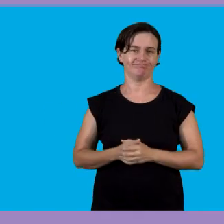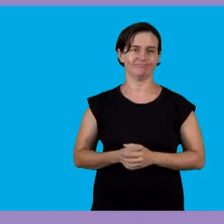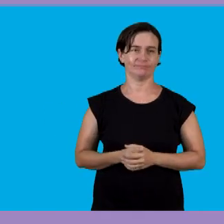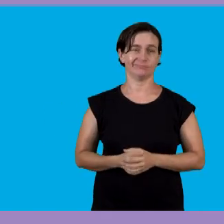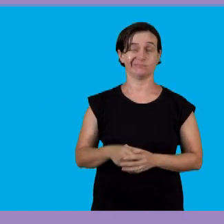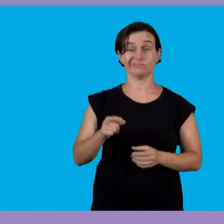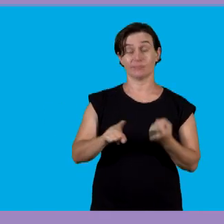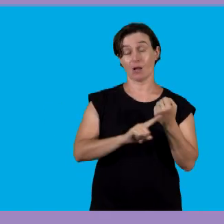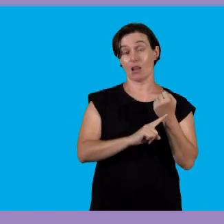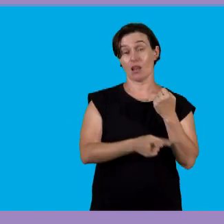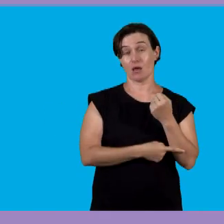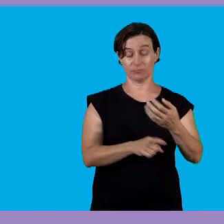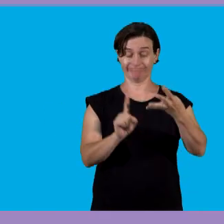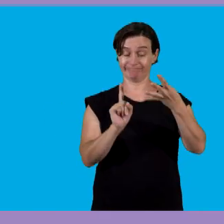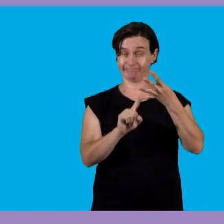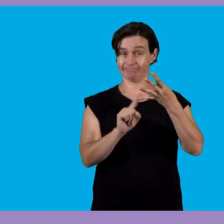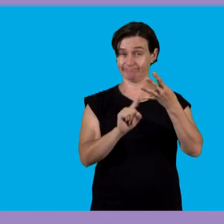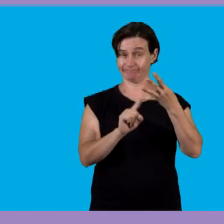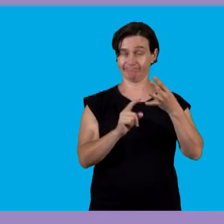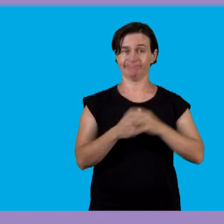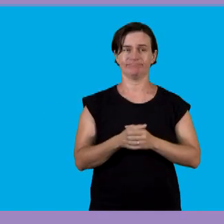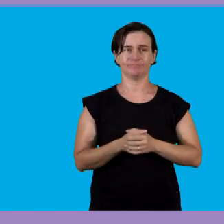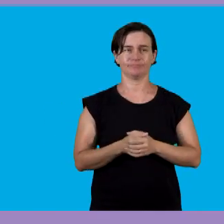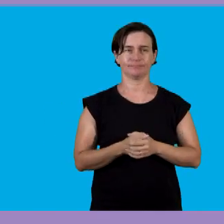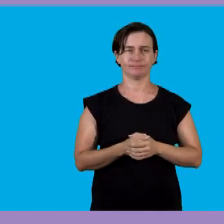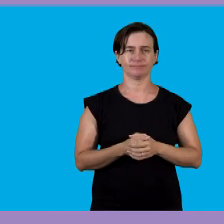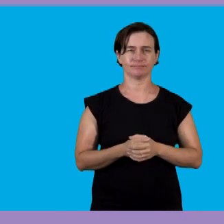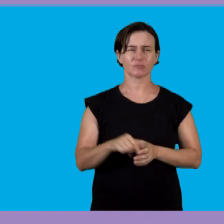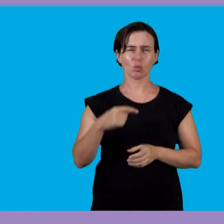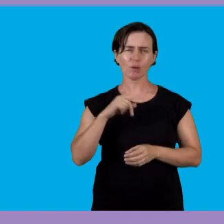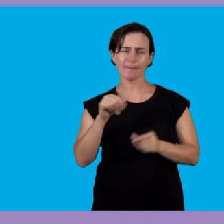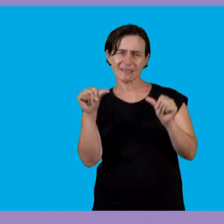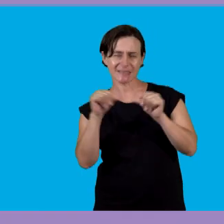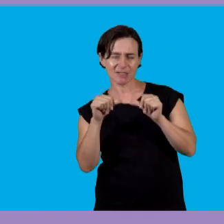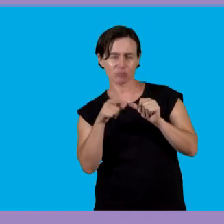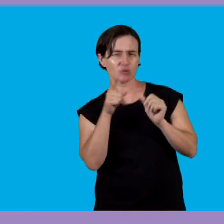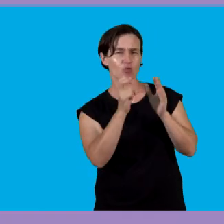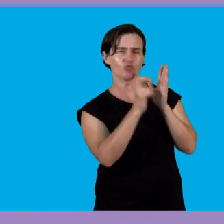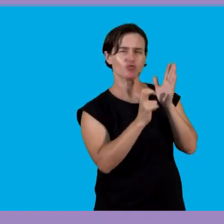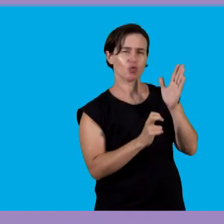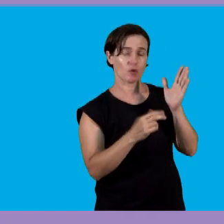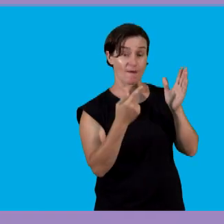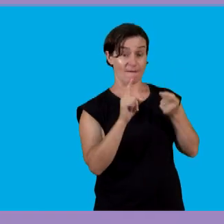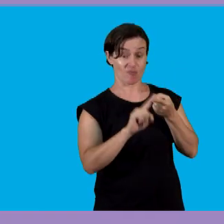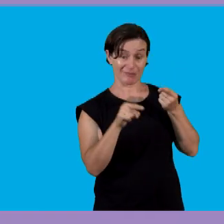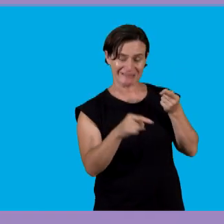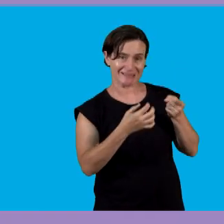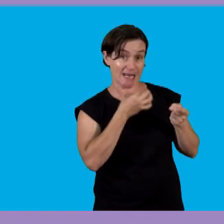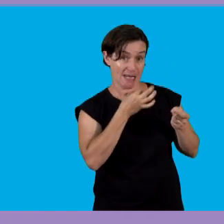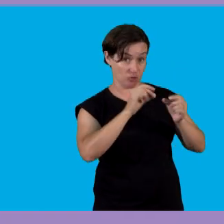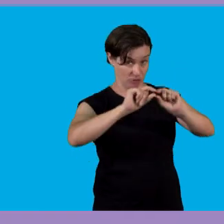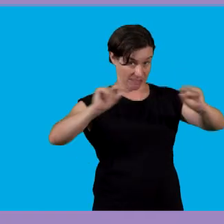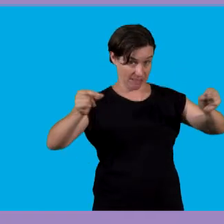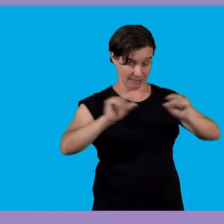last question there is again us determining an algebraic rule from the statement. It